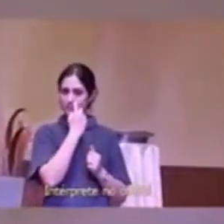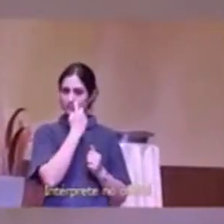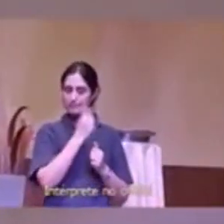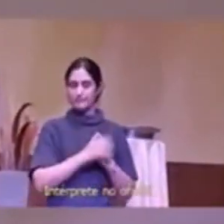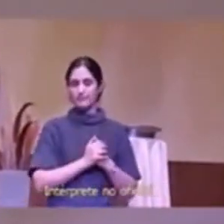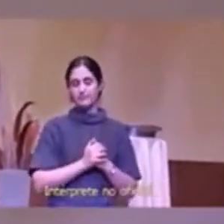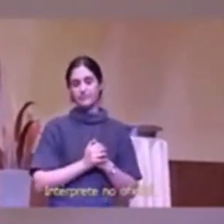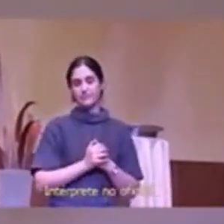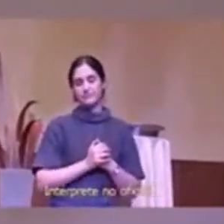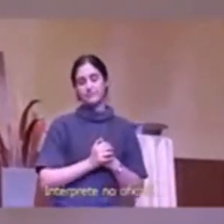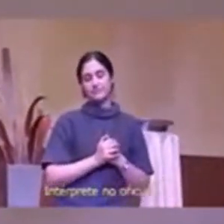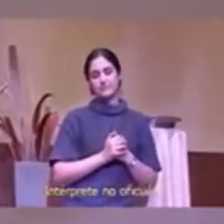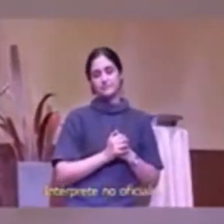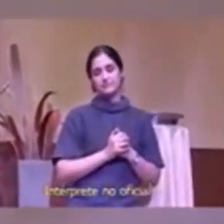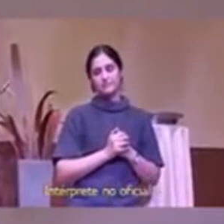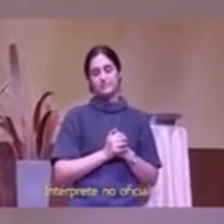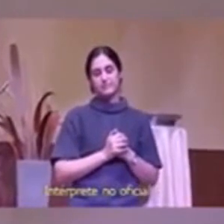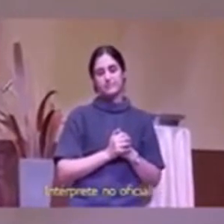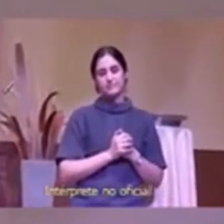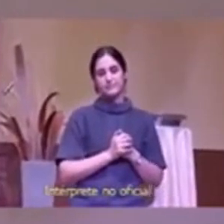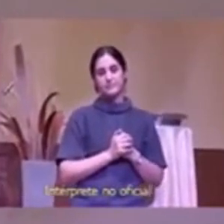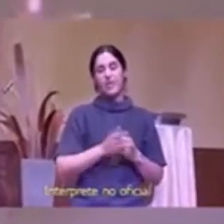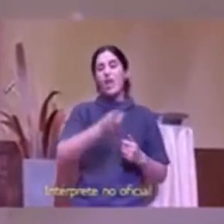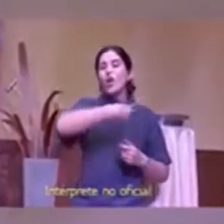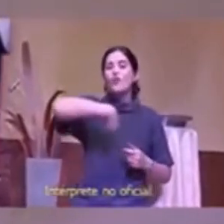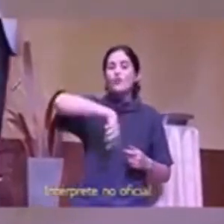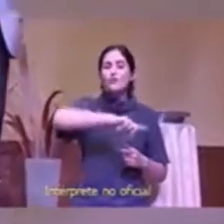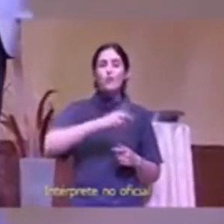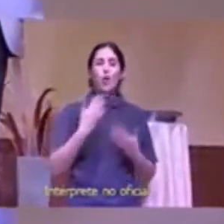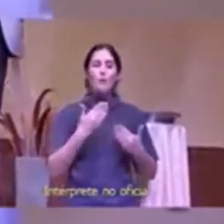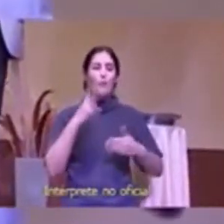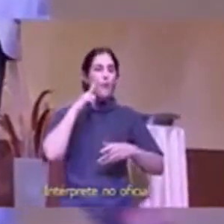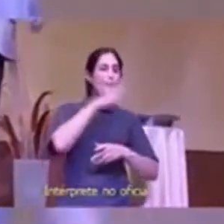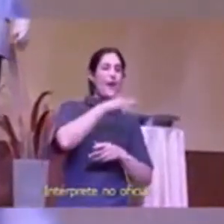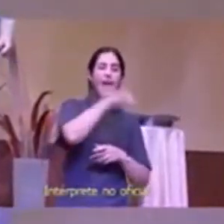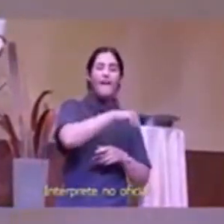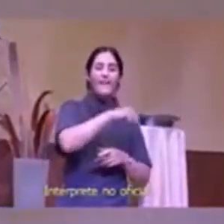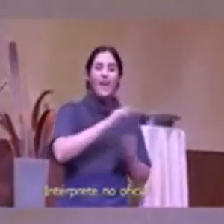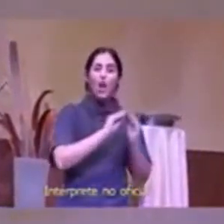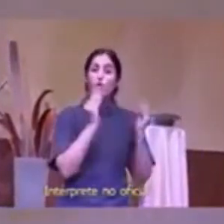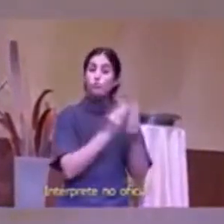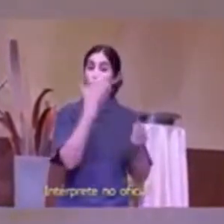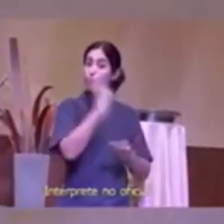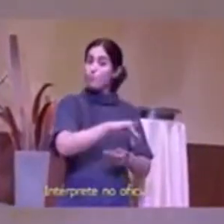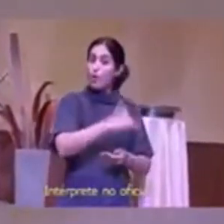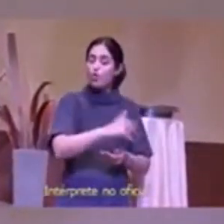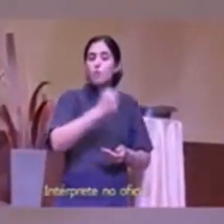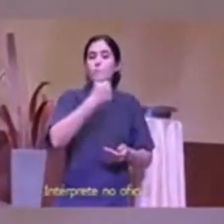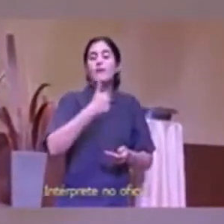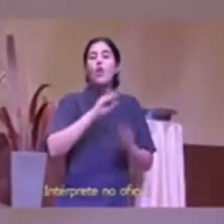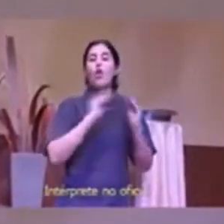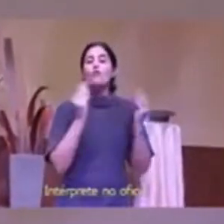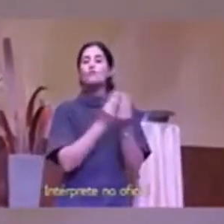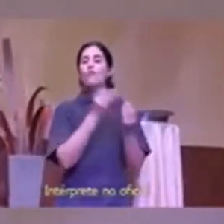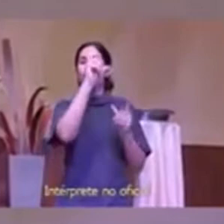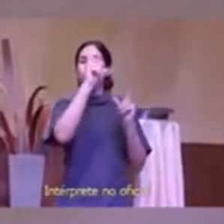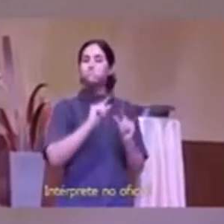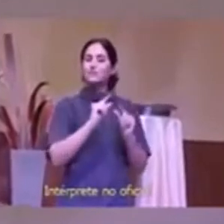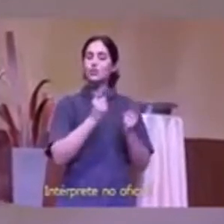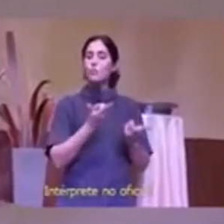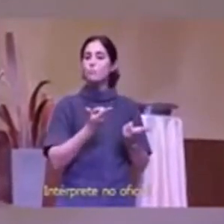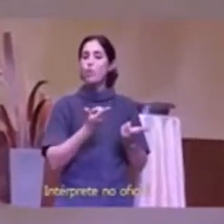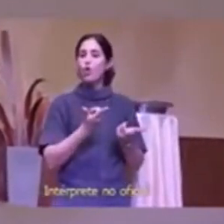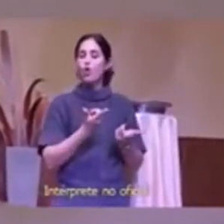va a tener una recaudación rápida. You will see 5,000 poor people get food.